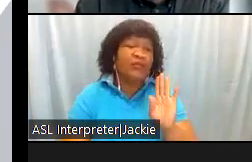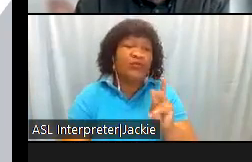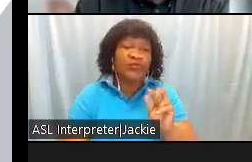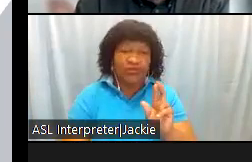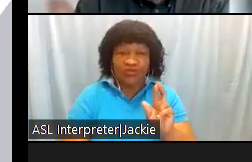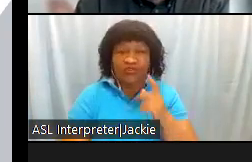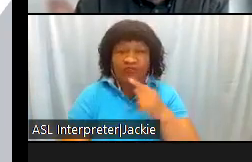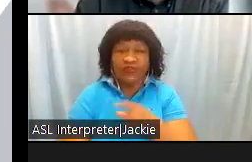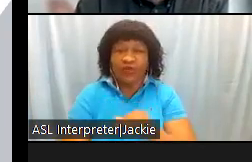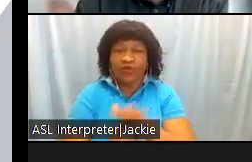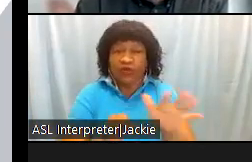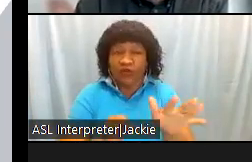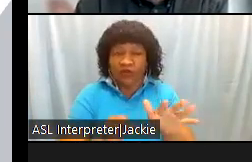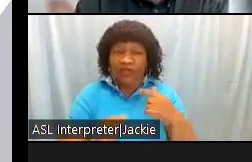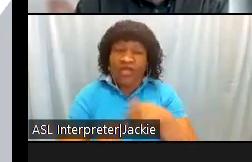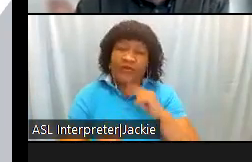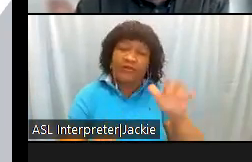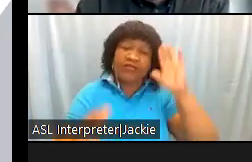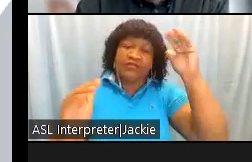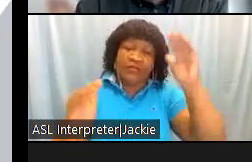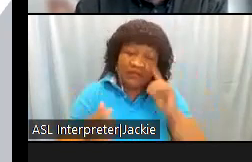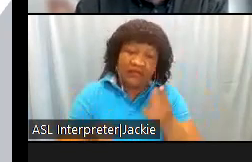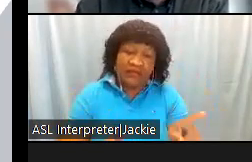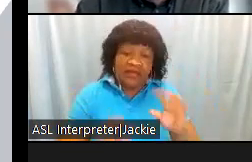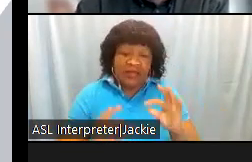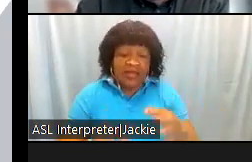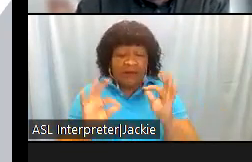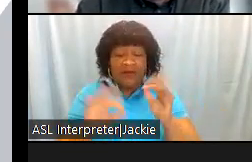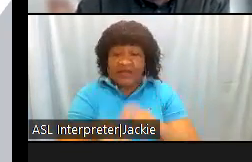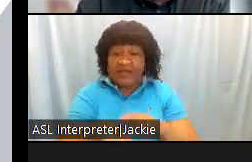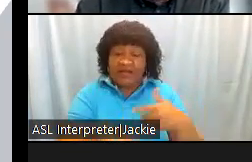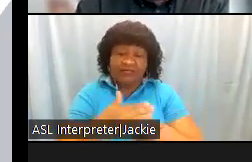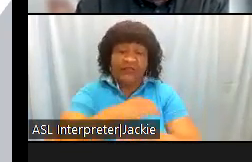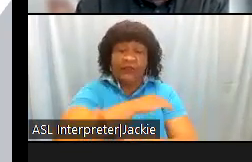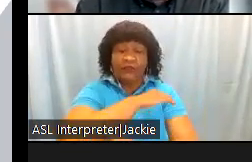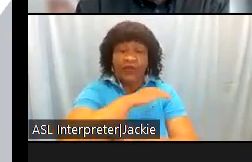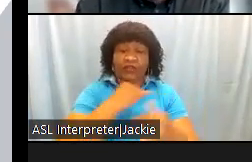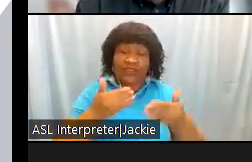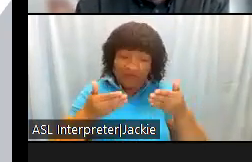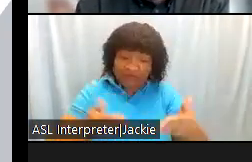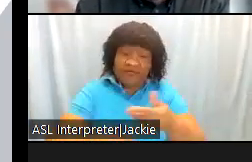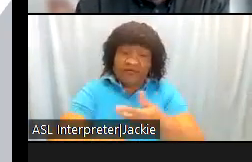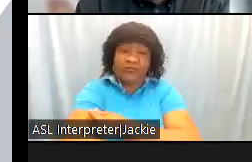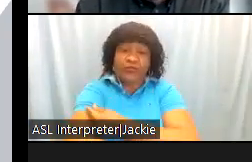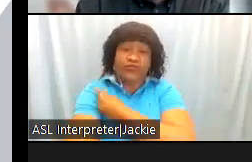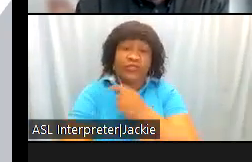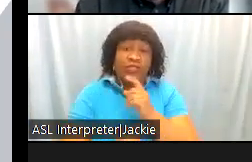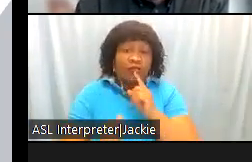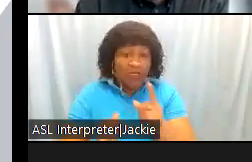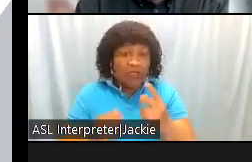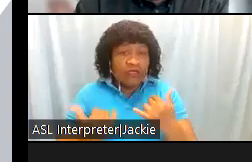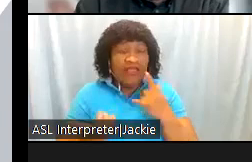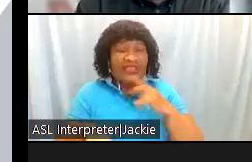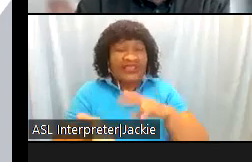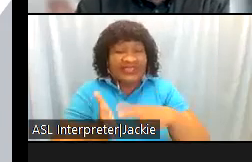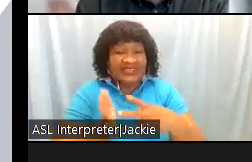vaccines for COVID. And this is something that we've been expecting, and now is a perfect time as we head into the fall to do this. They are really intended